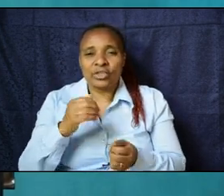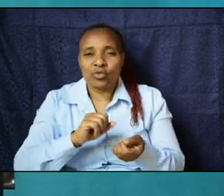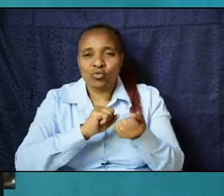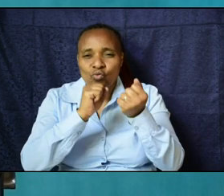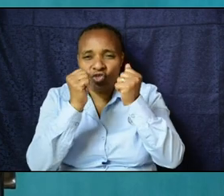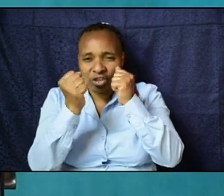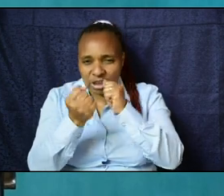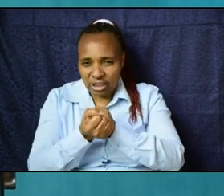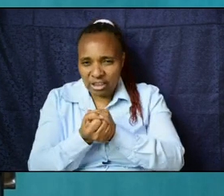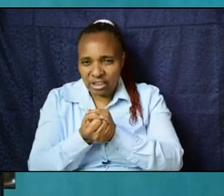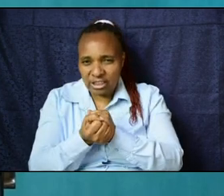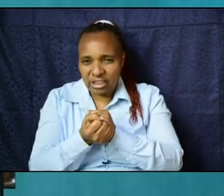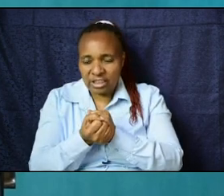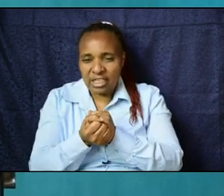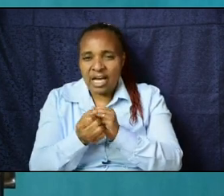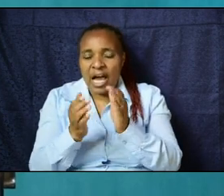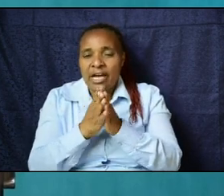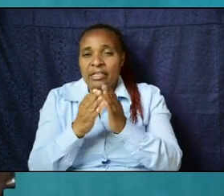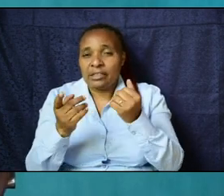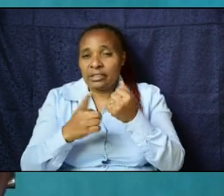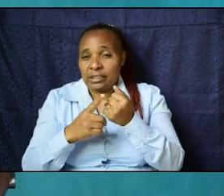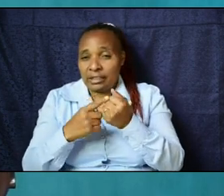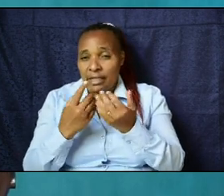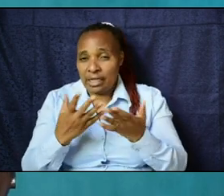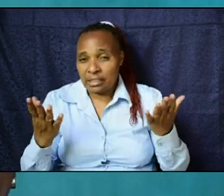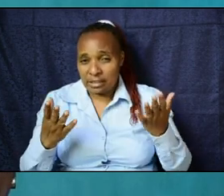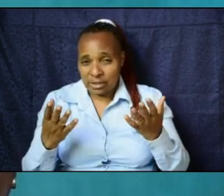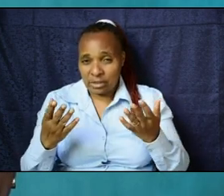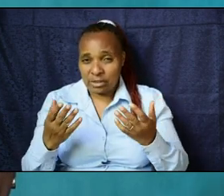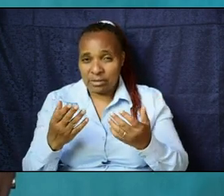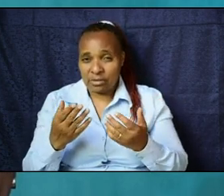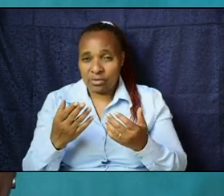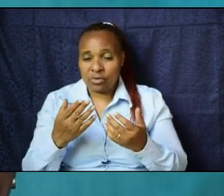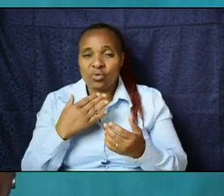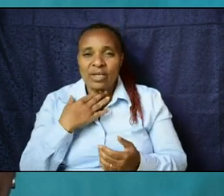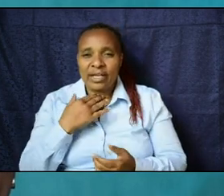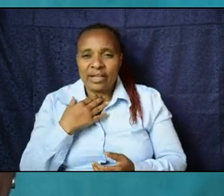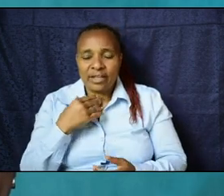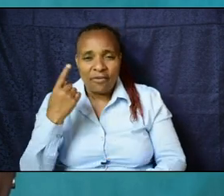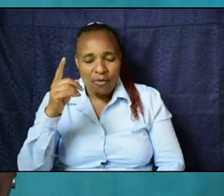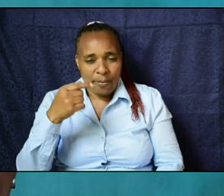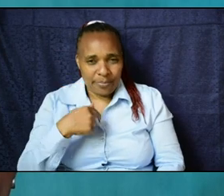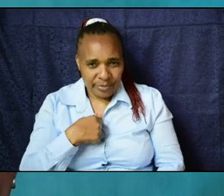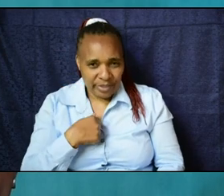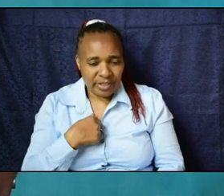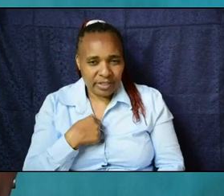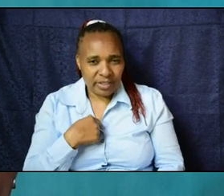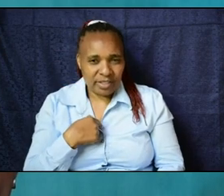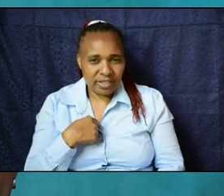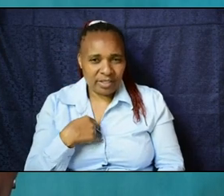and 6 things we like. Mm-hmm. So for me, I'd like to